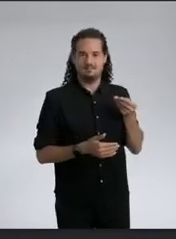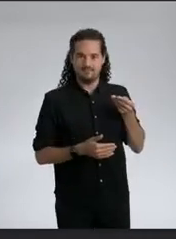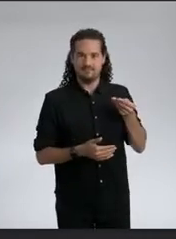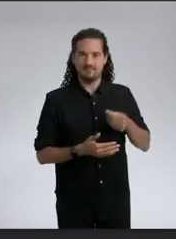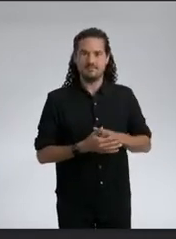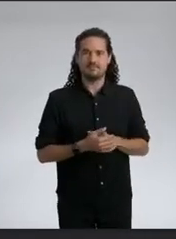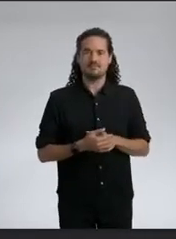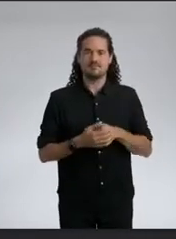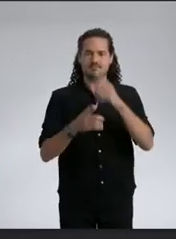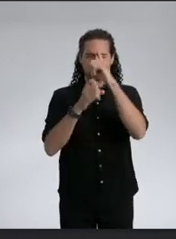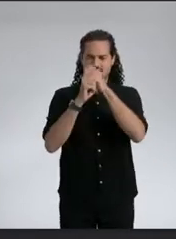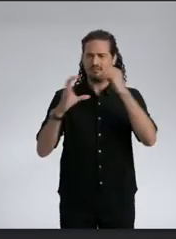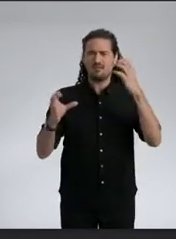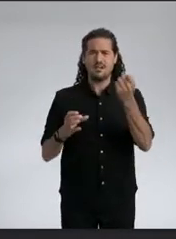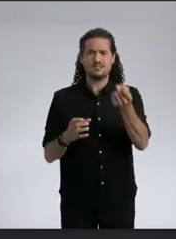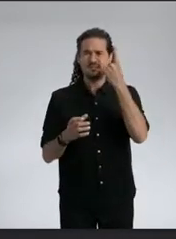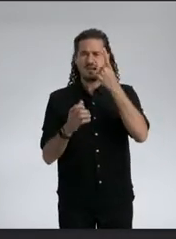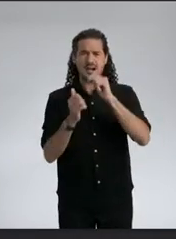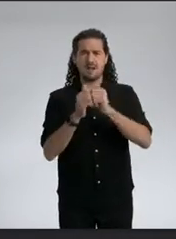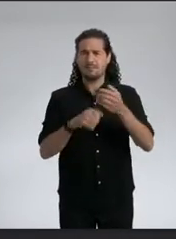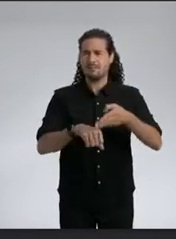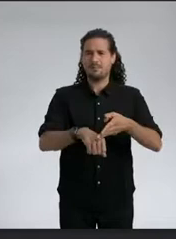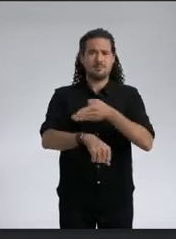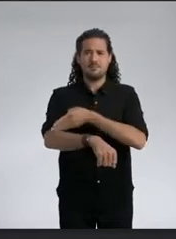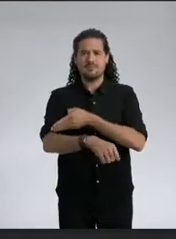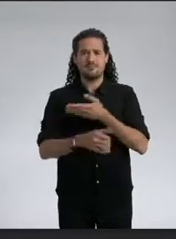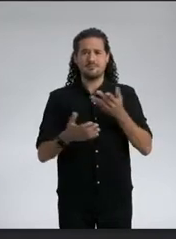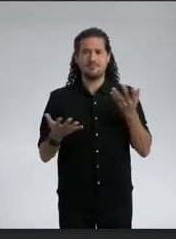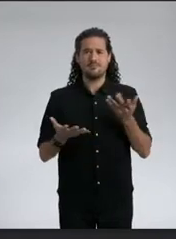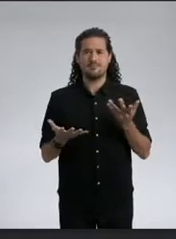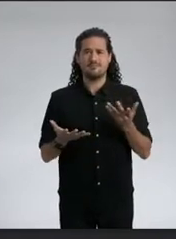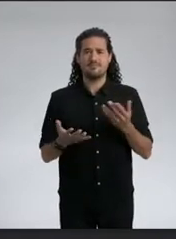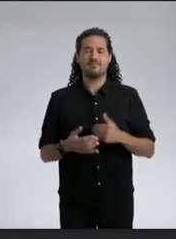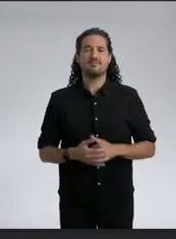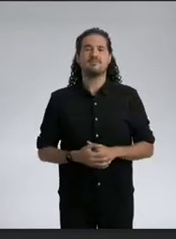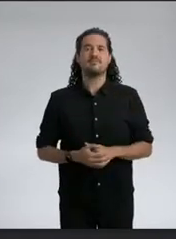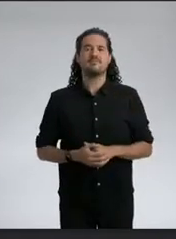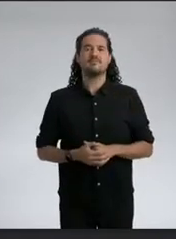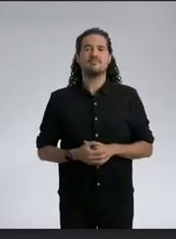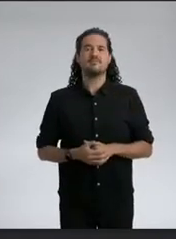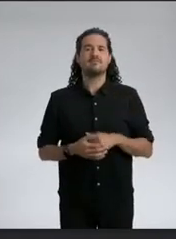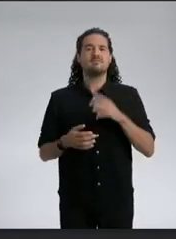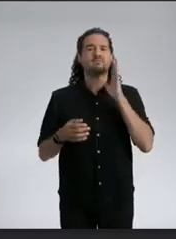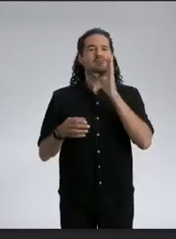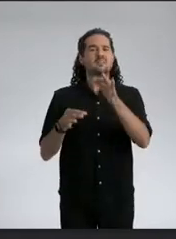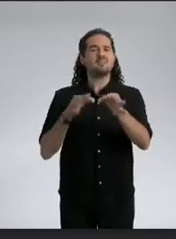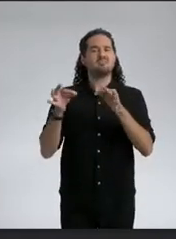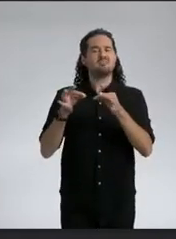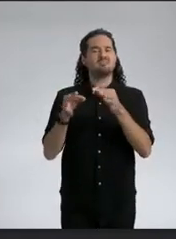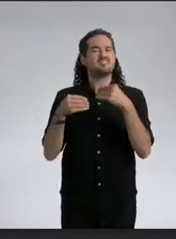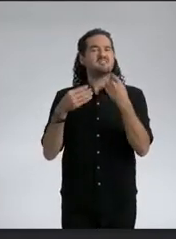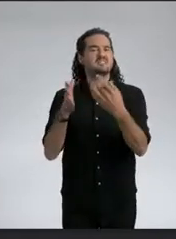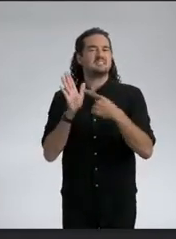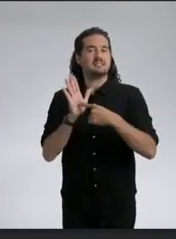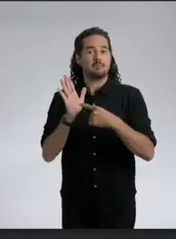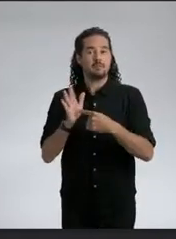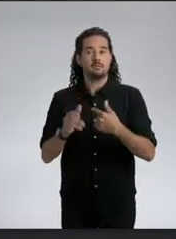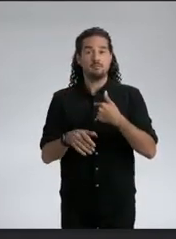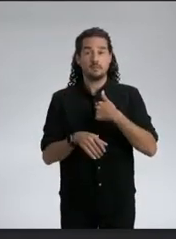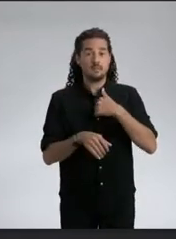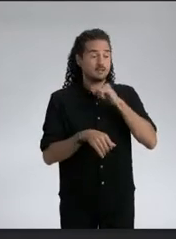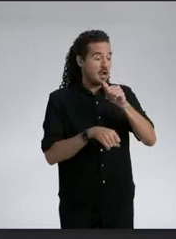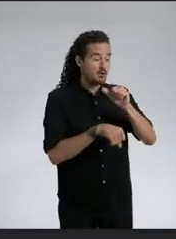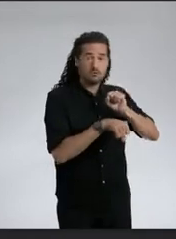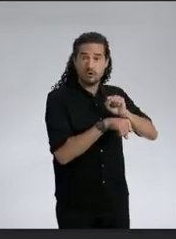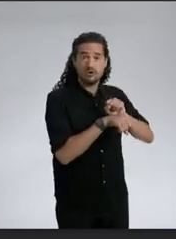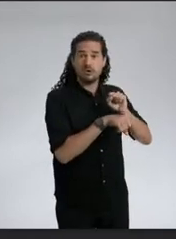the improvements async await brings over completion handlers, let's walk through an example. When I'm not working on the Swift compiler,